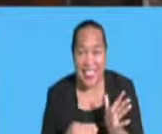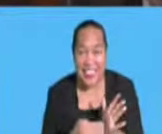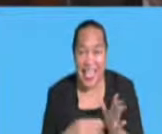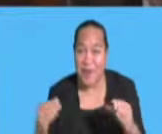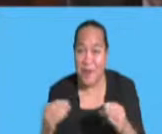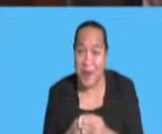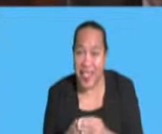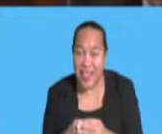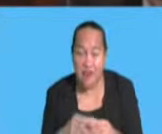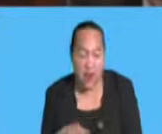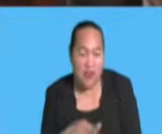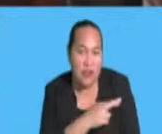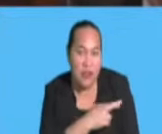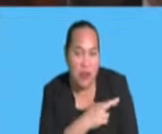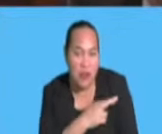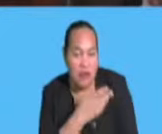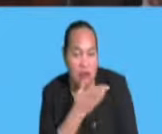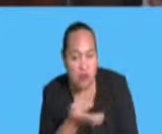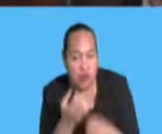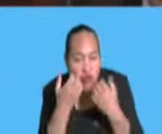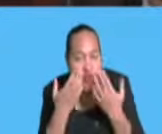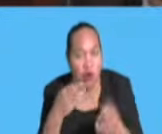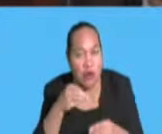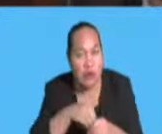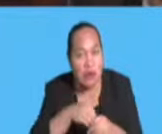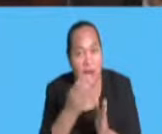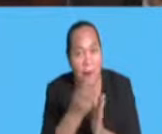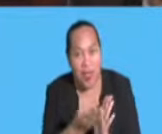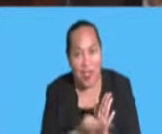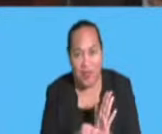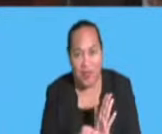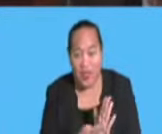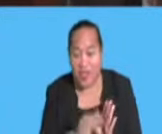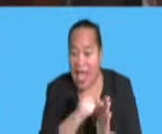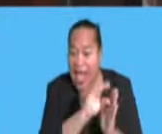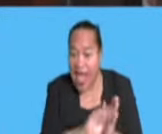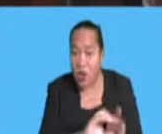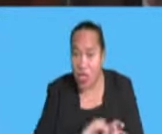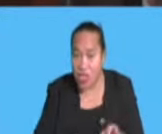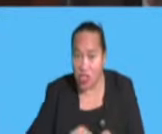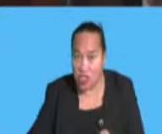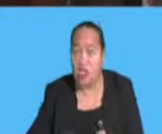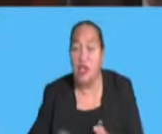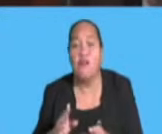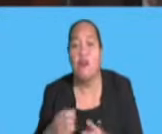the fiscal responsibilities shown in the budget. And these allocations rationale is geared